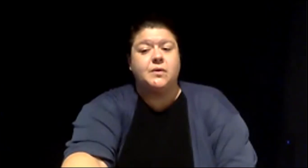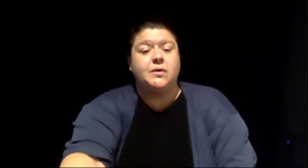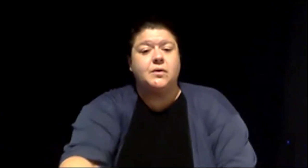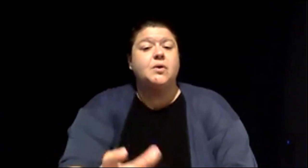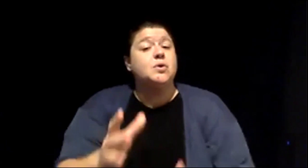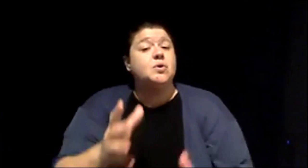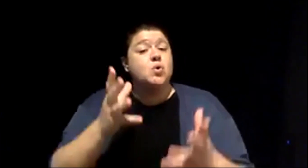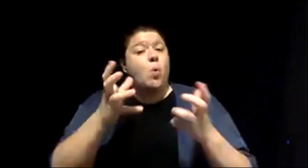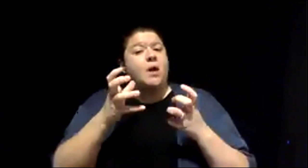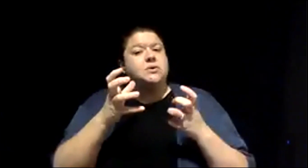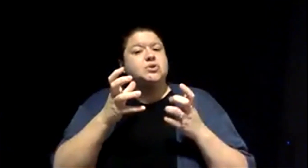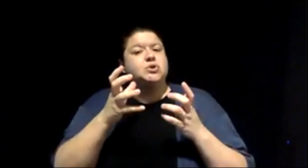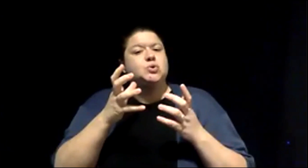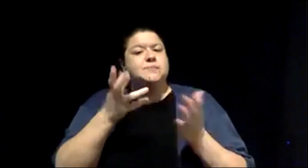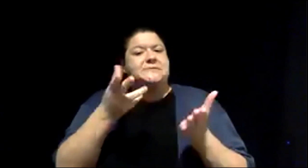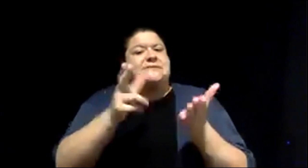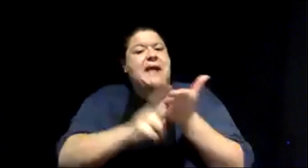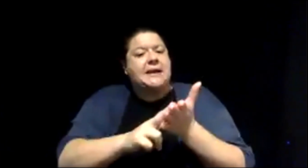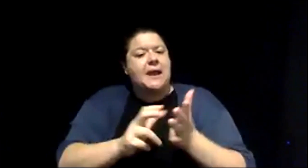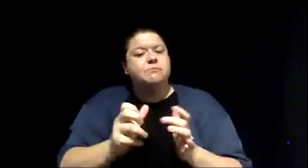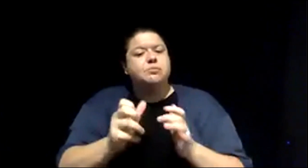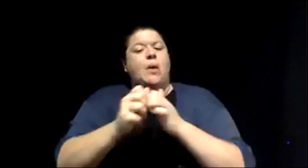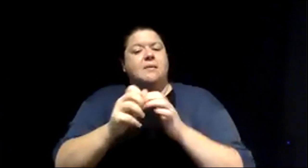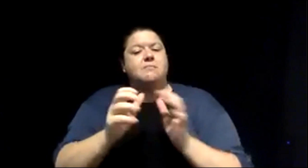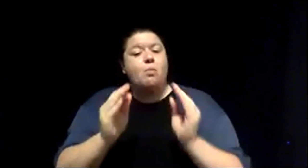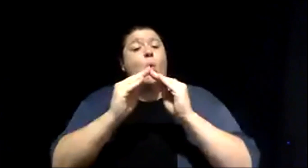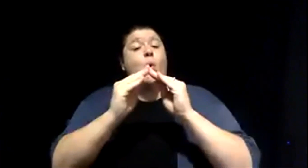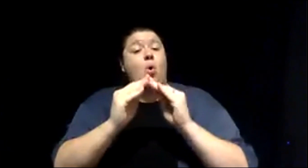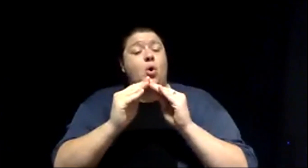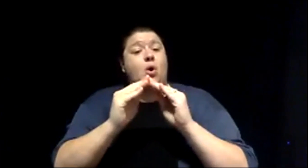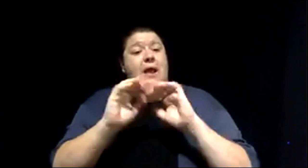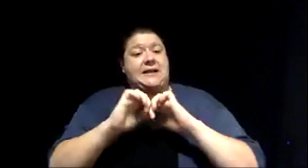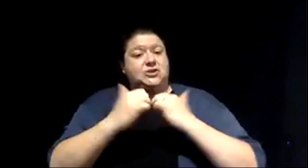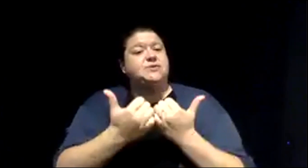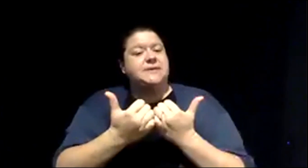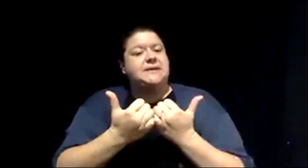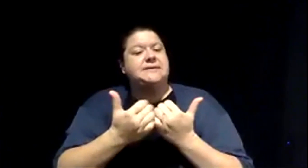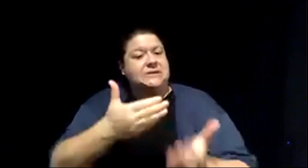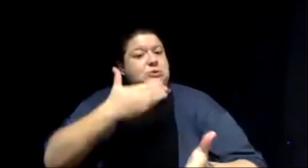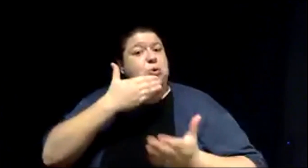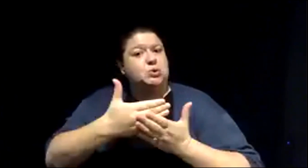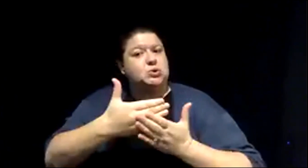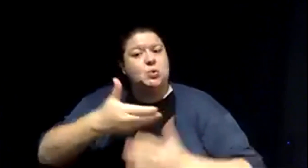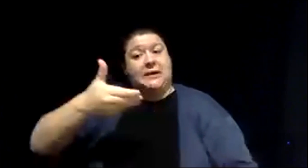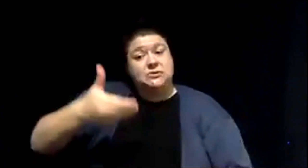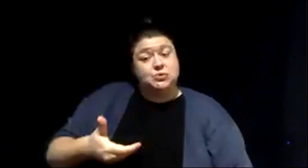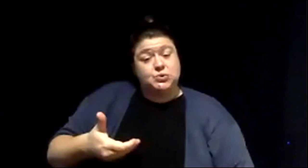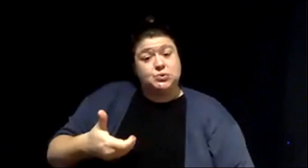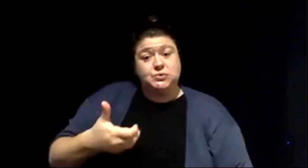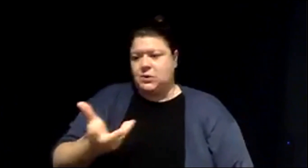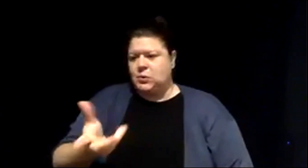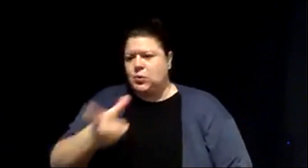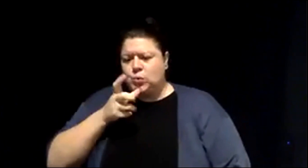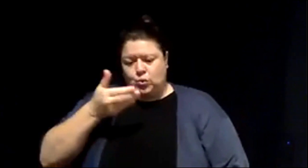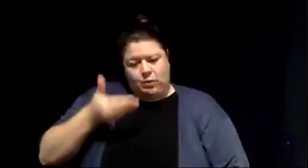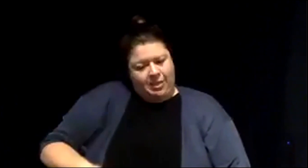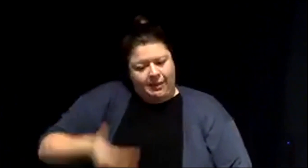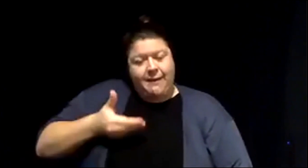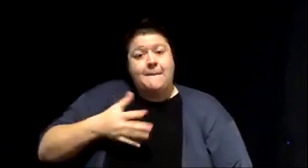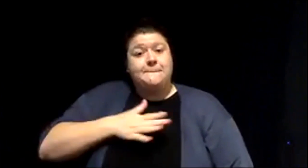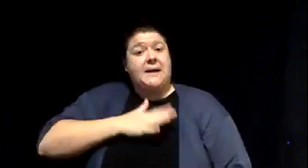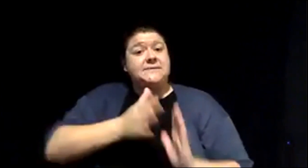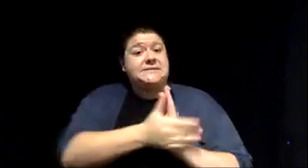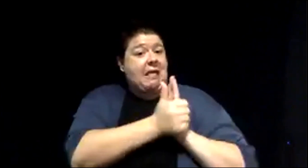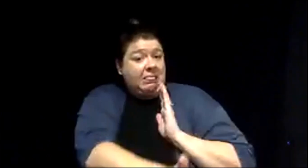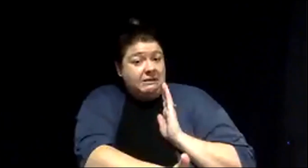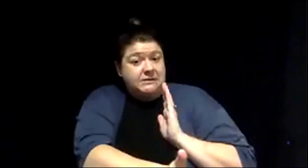to the agencies, it's a good thing to have something to introduce yourself with. You know, that this is who I am. This is what my skills are. I have